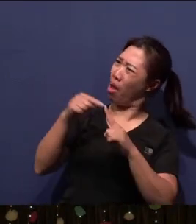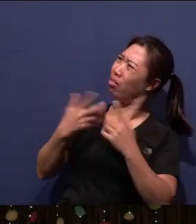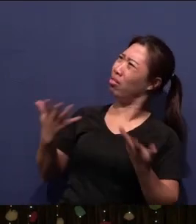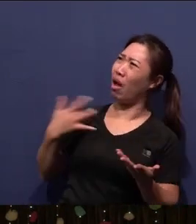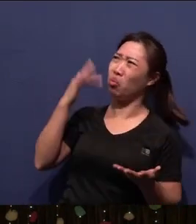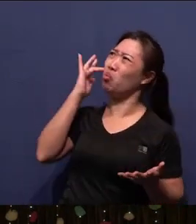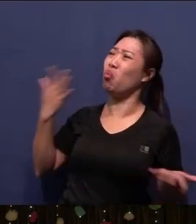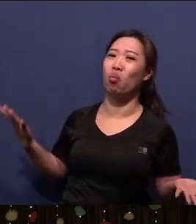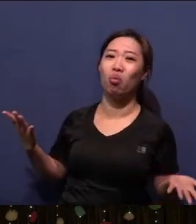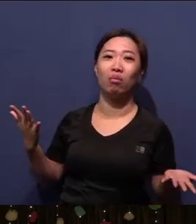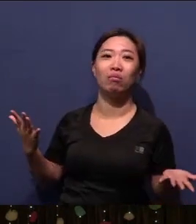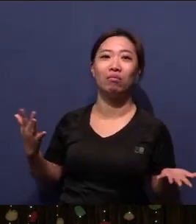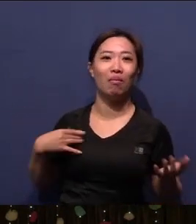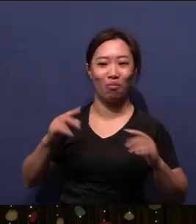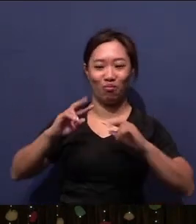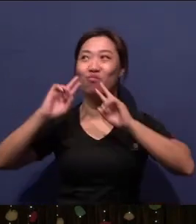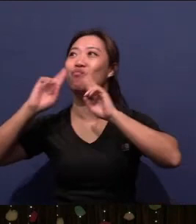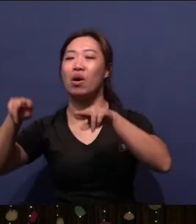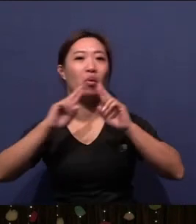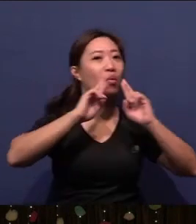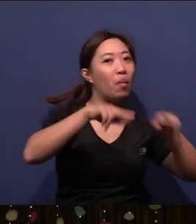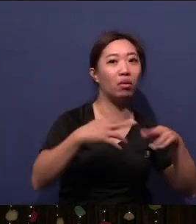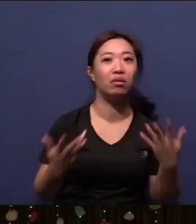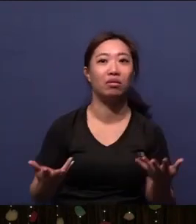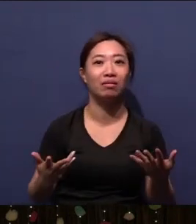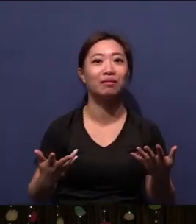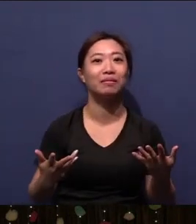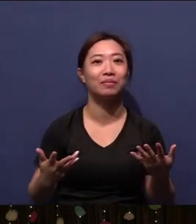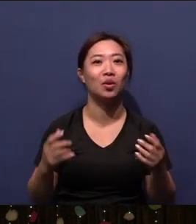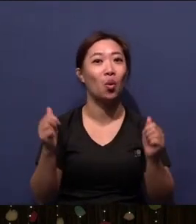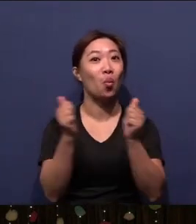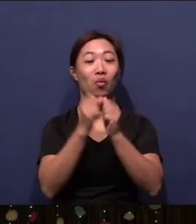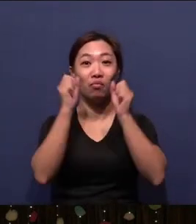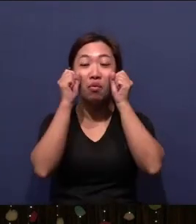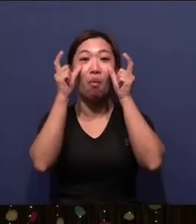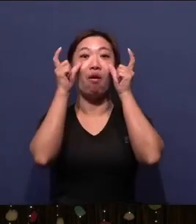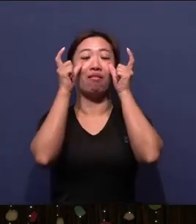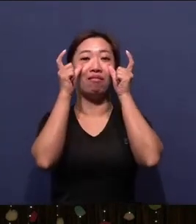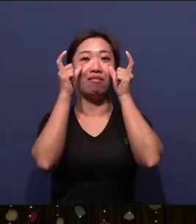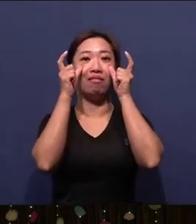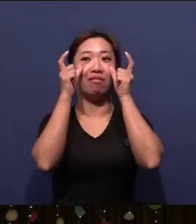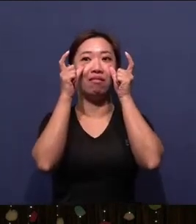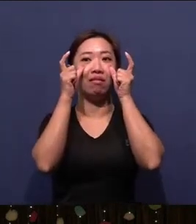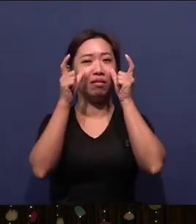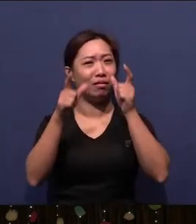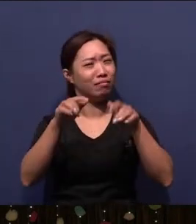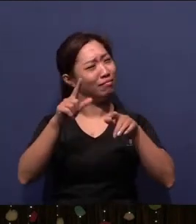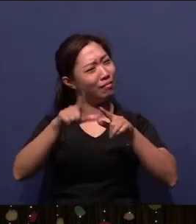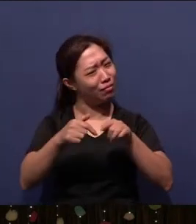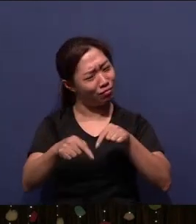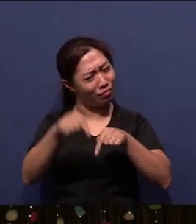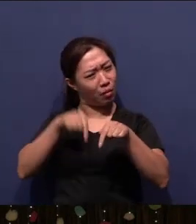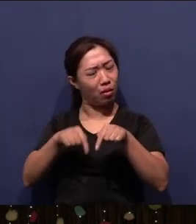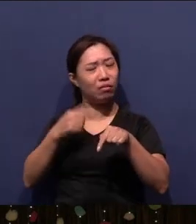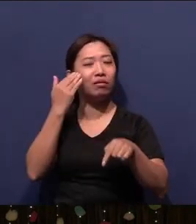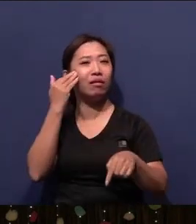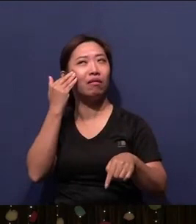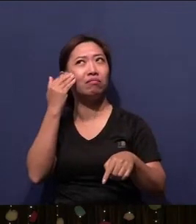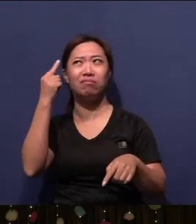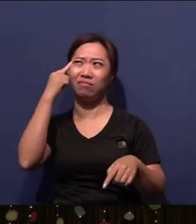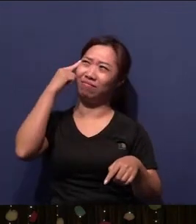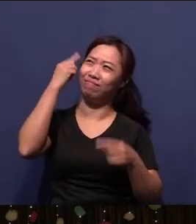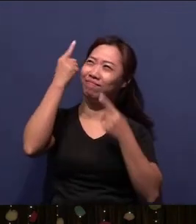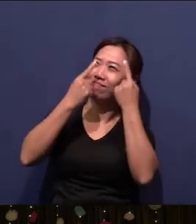you? So they both responded. Both parties responded with surprise. And if you really take a step back, you think about this surprise.